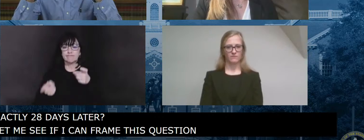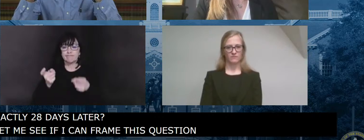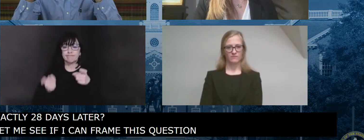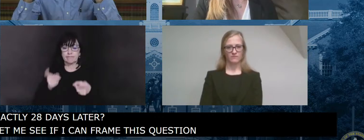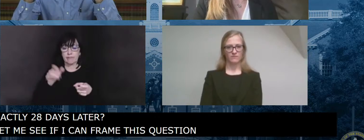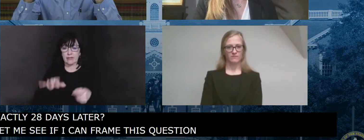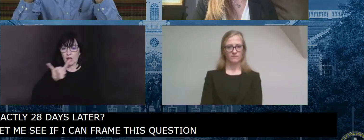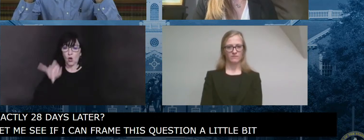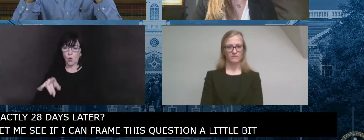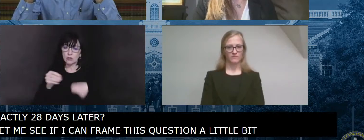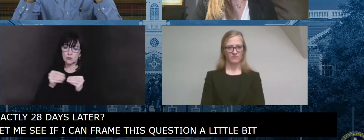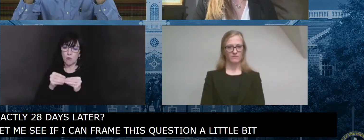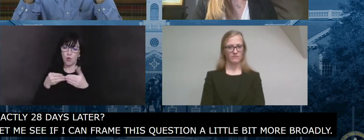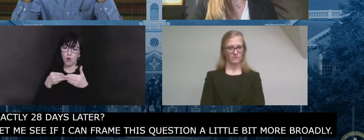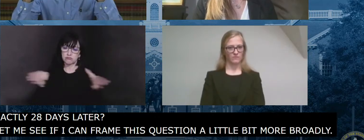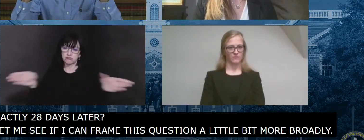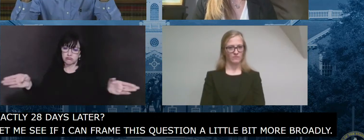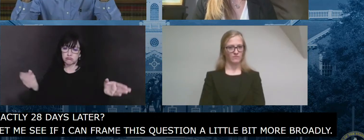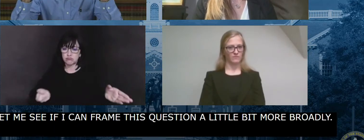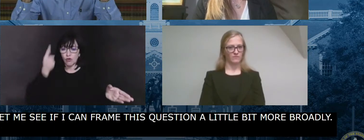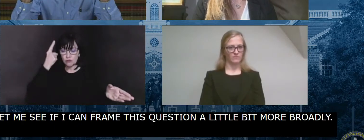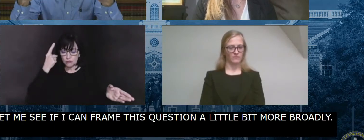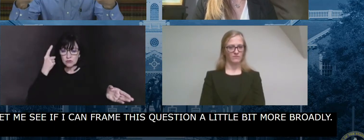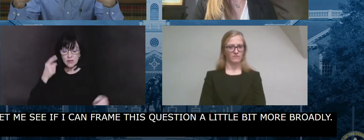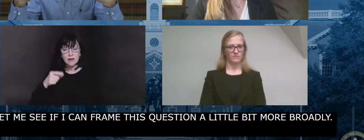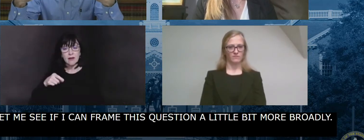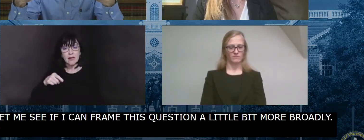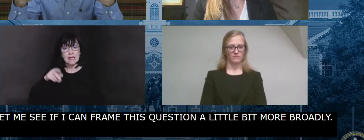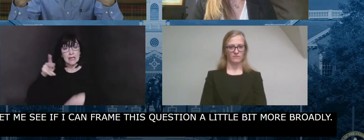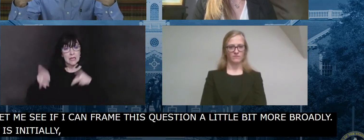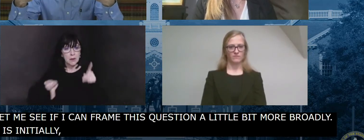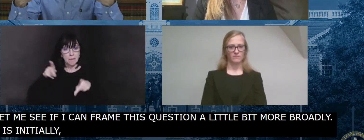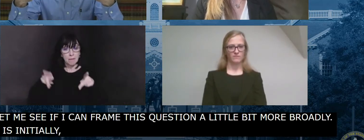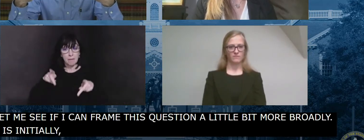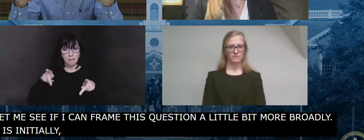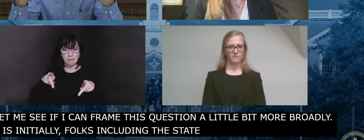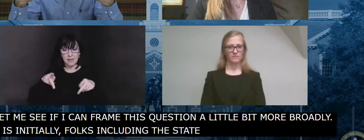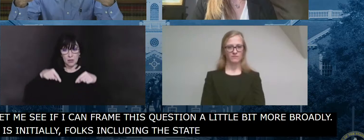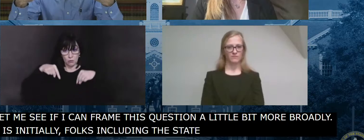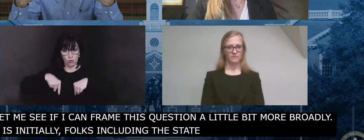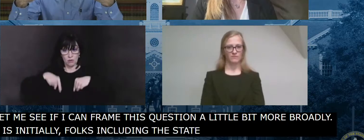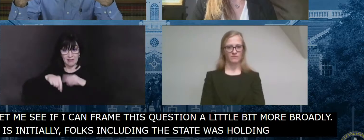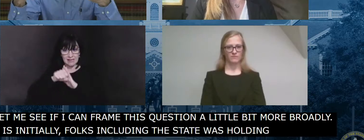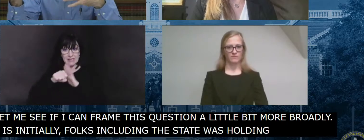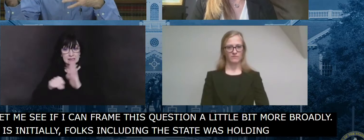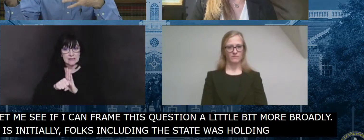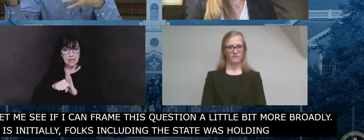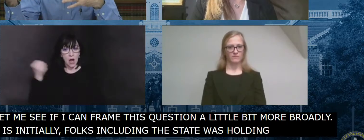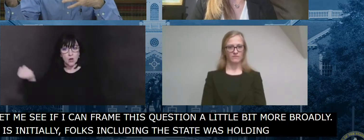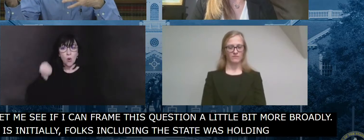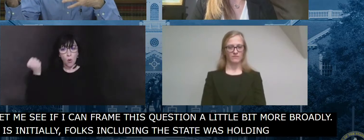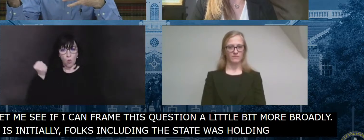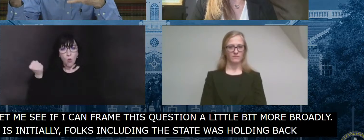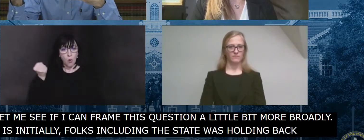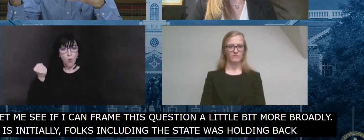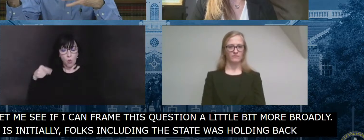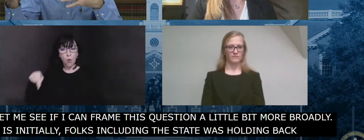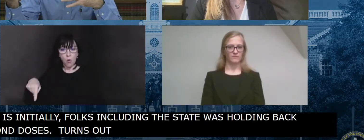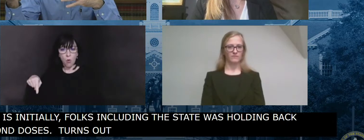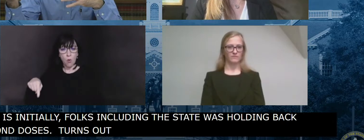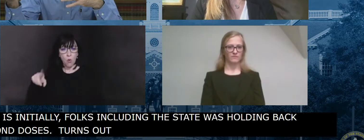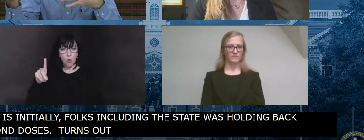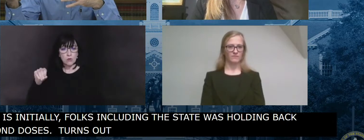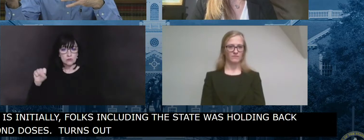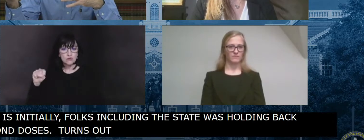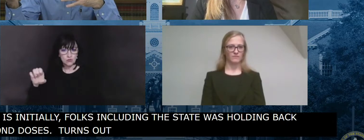is, initially, folks, including the state, was holding back second doses. Turns out the federal government was